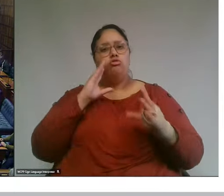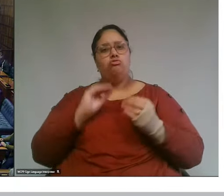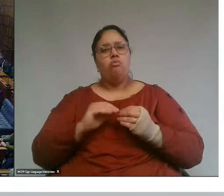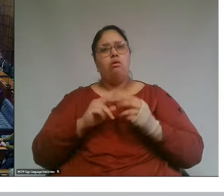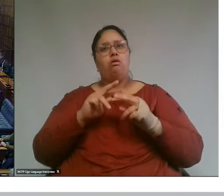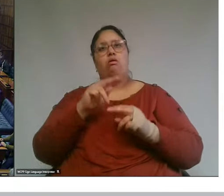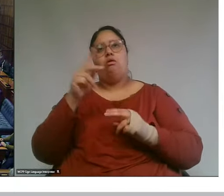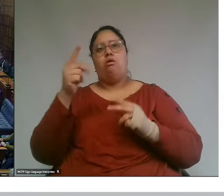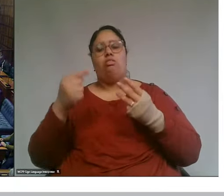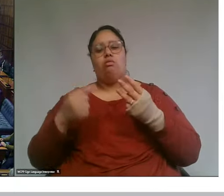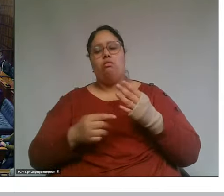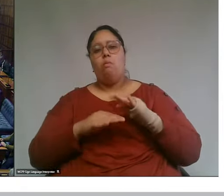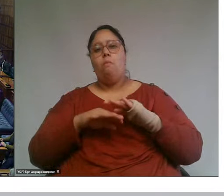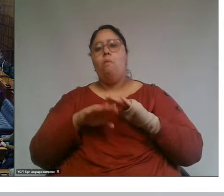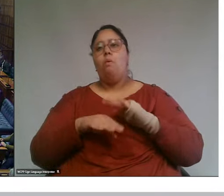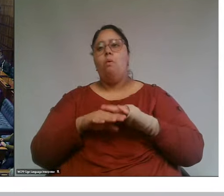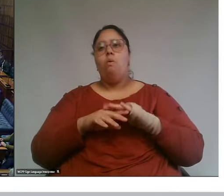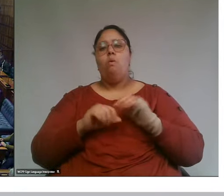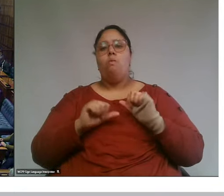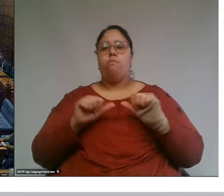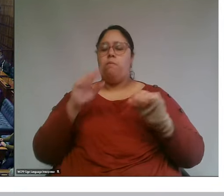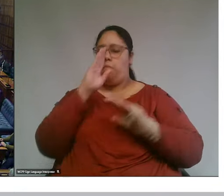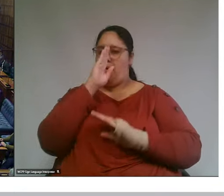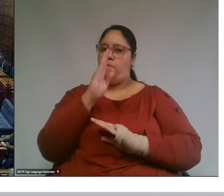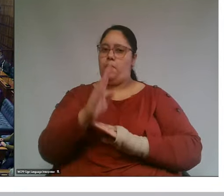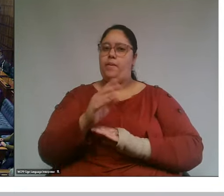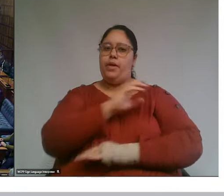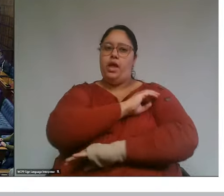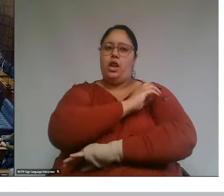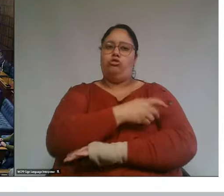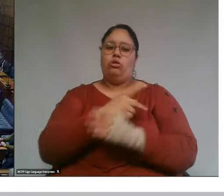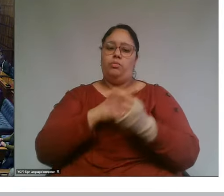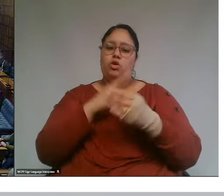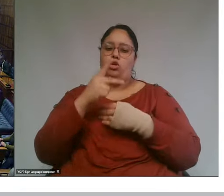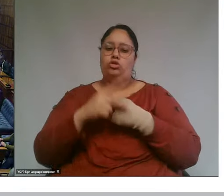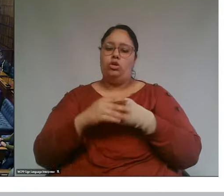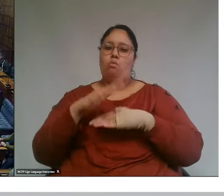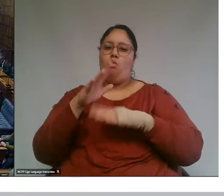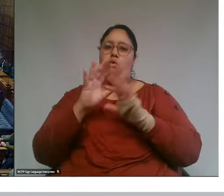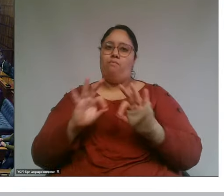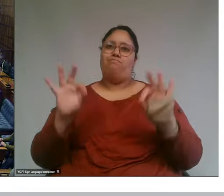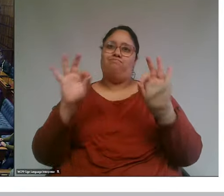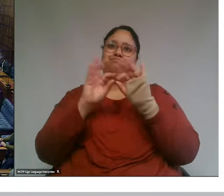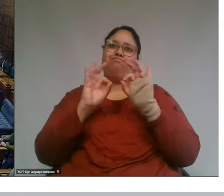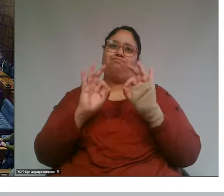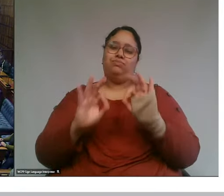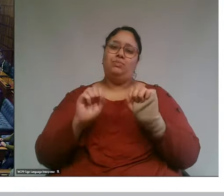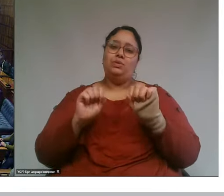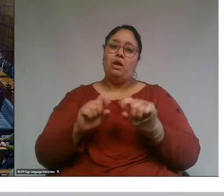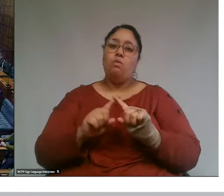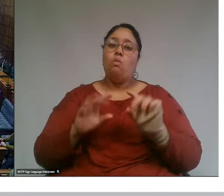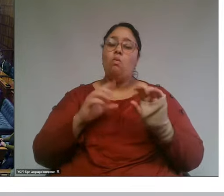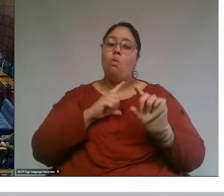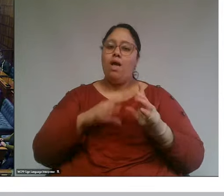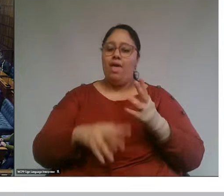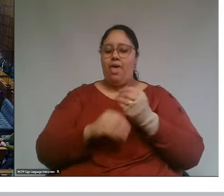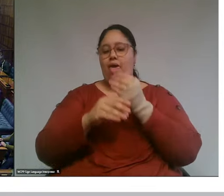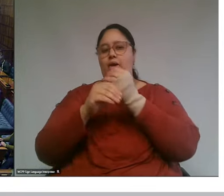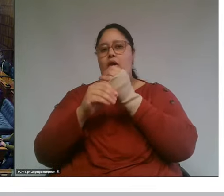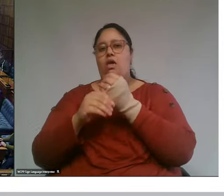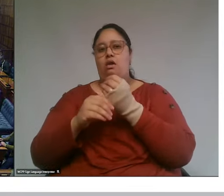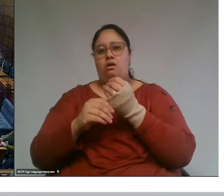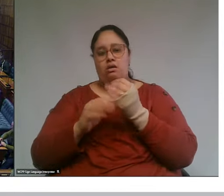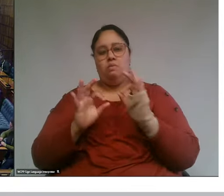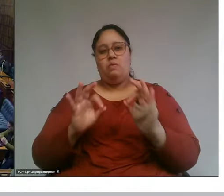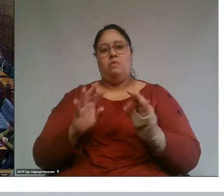other uh more Direct Energy uh projects are more viable um because it adds scale to it so for